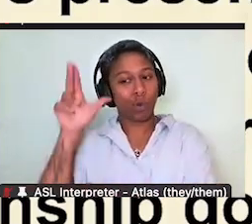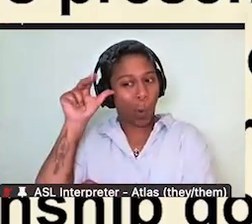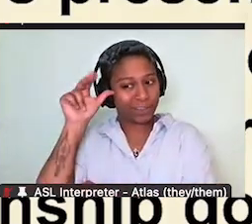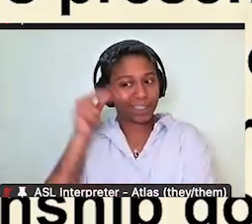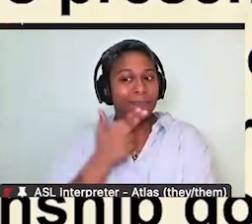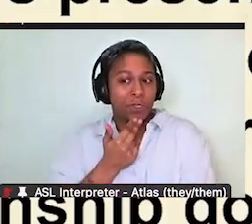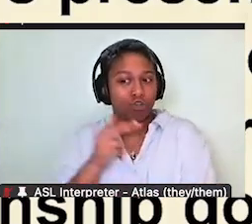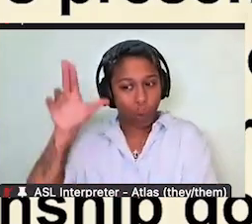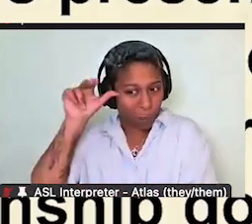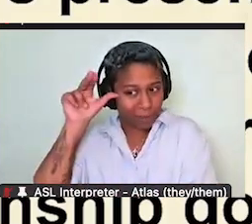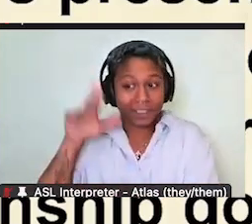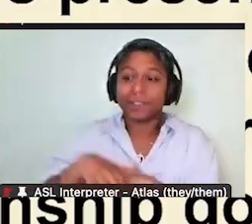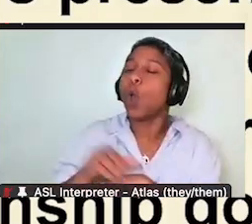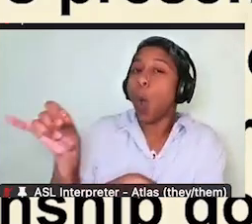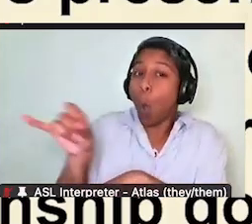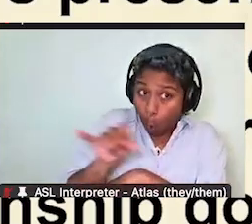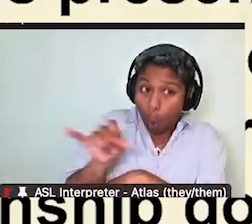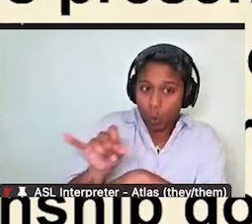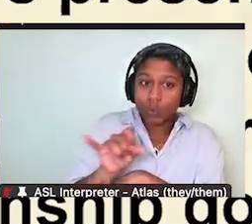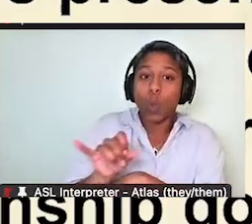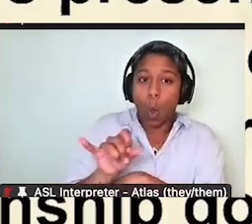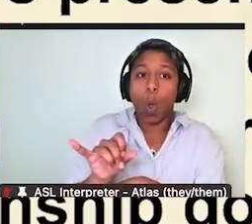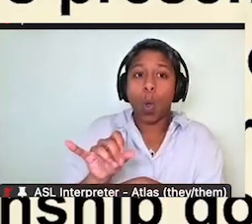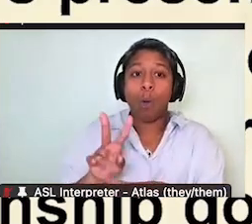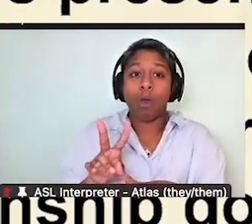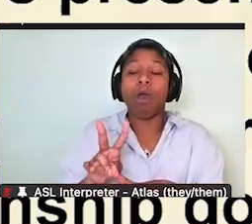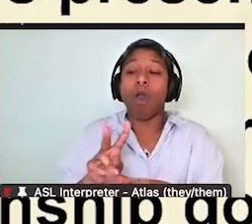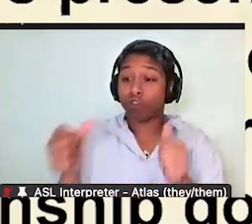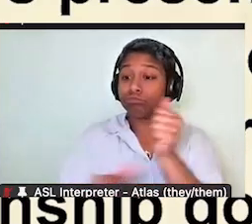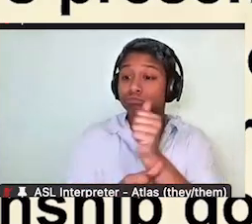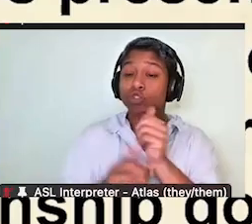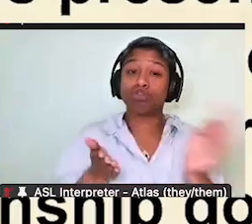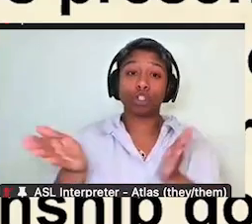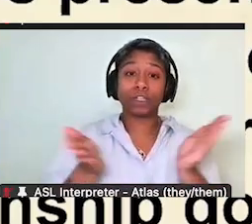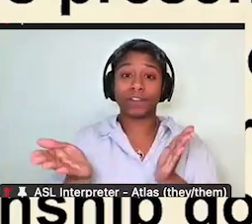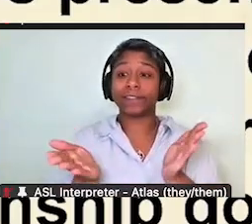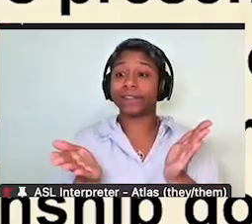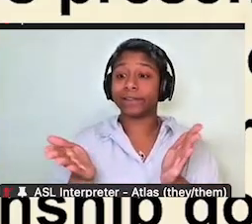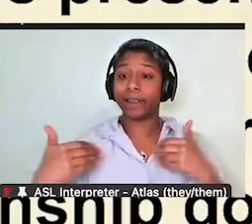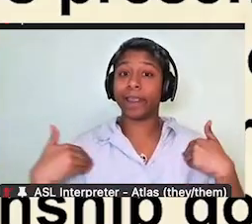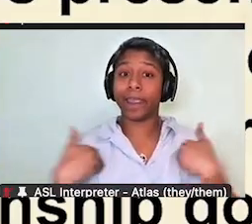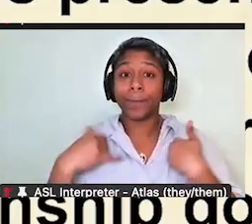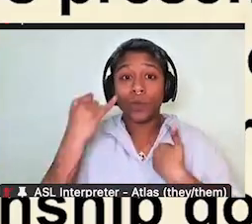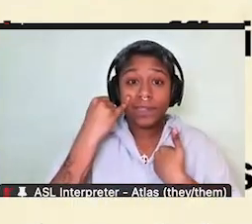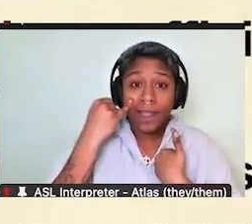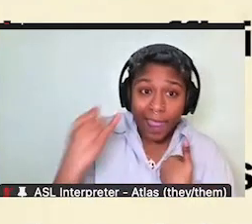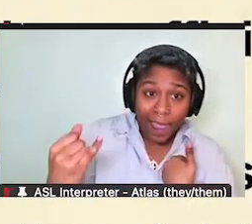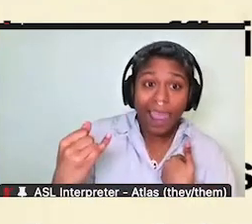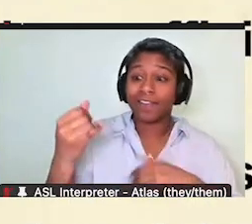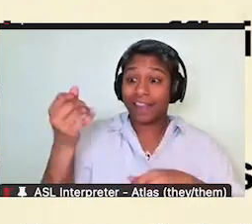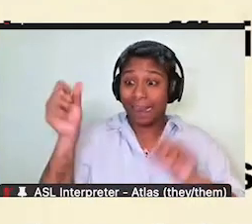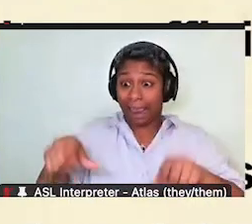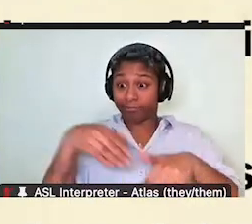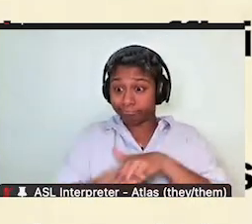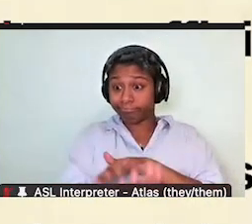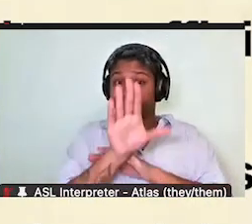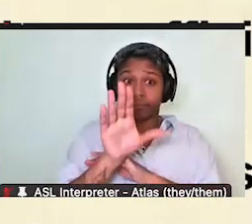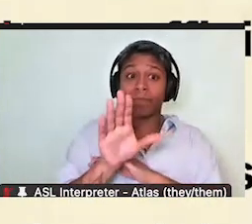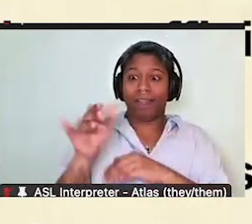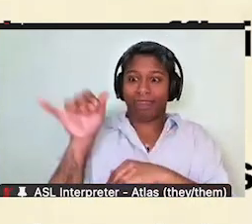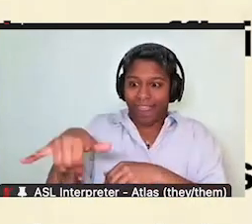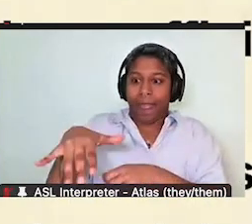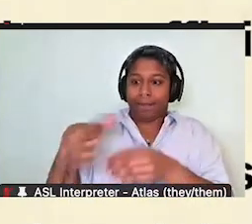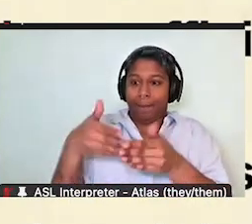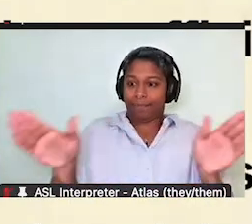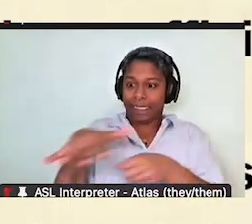also considered service animals if the place of public accommodation can accommodate for the size and the weight of the miniature